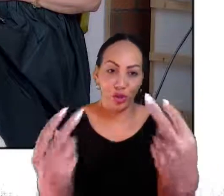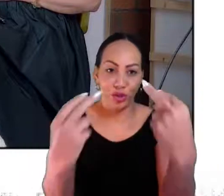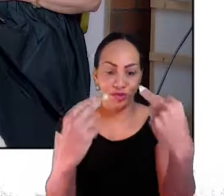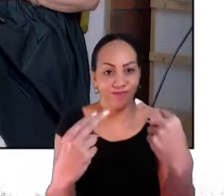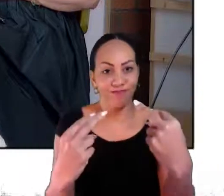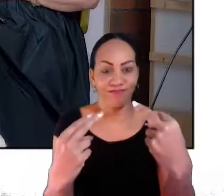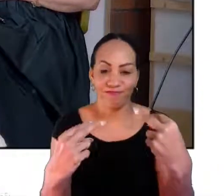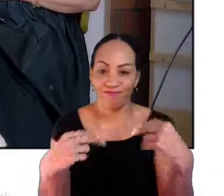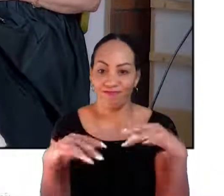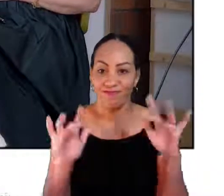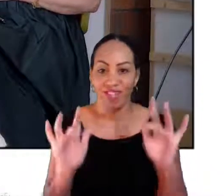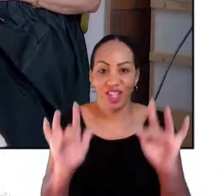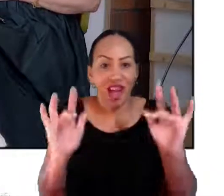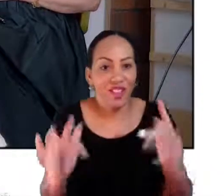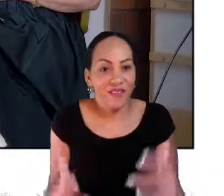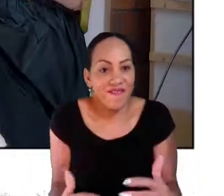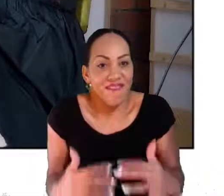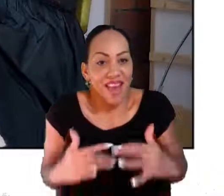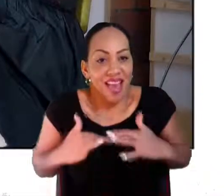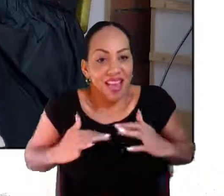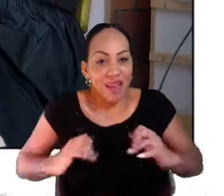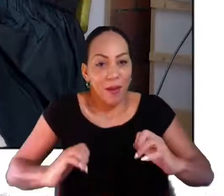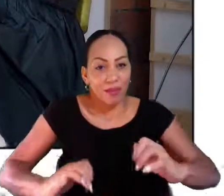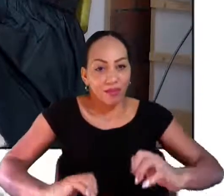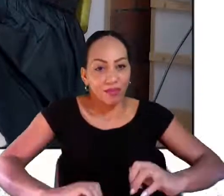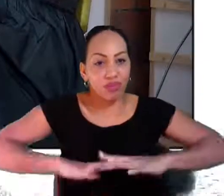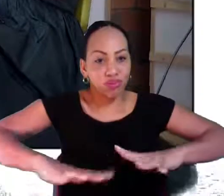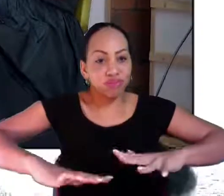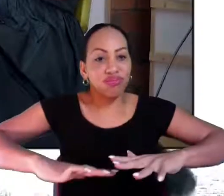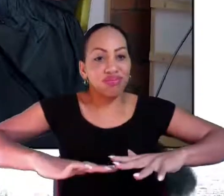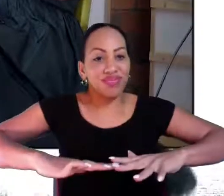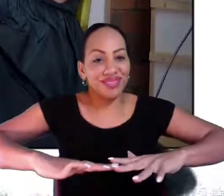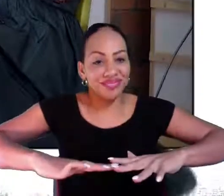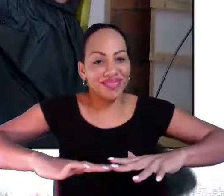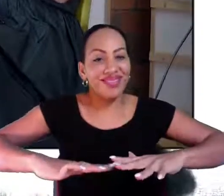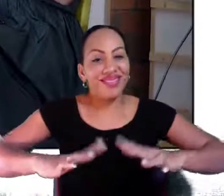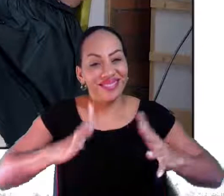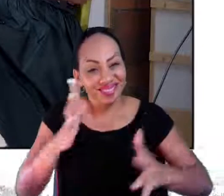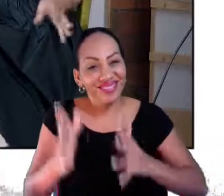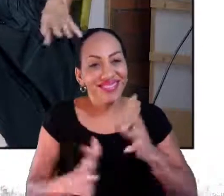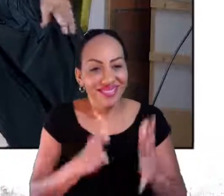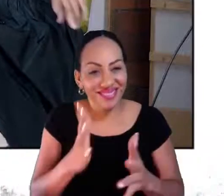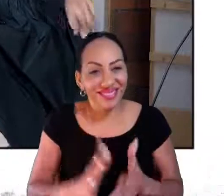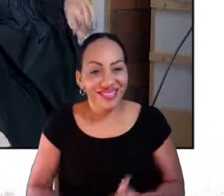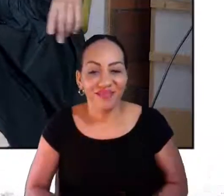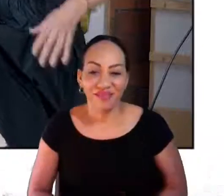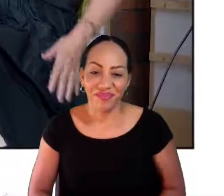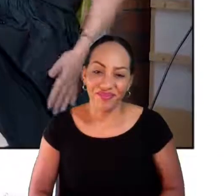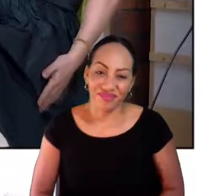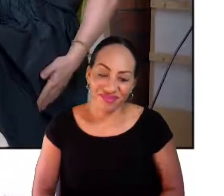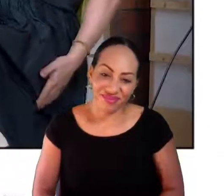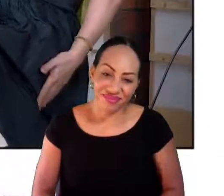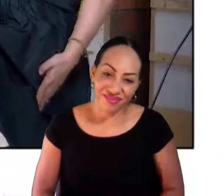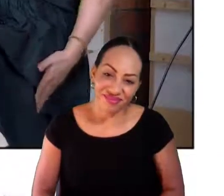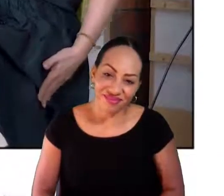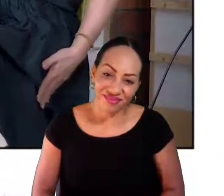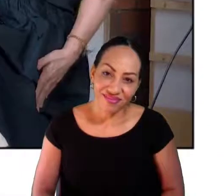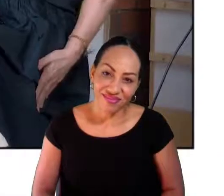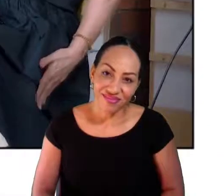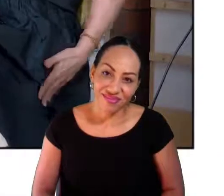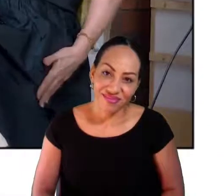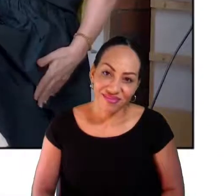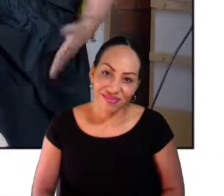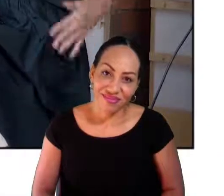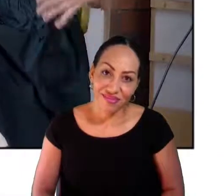really well. And you get a nice picture out of it. Yeah, and it feels like it really lands the idea because, you know, the experience of sitting in